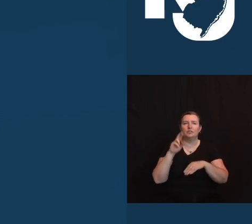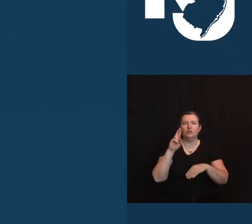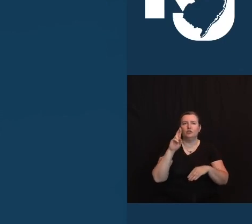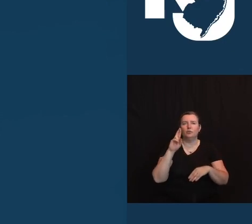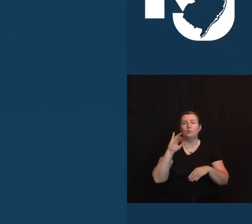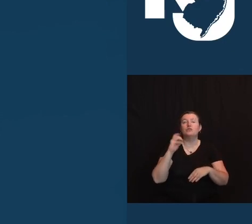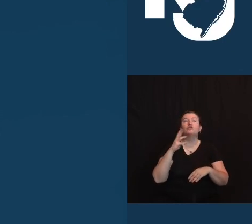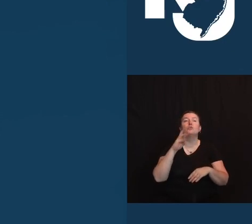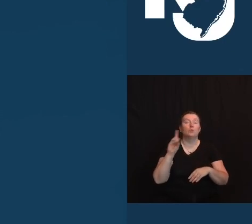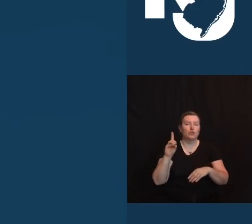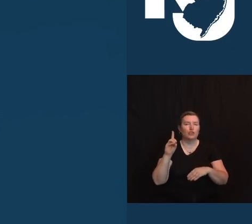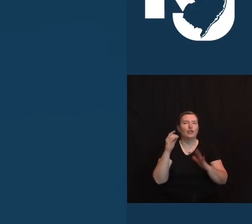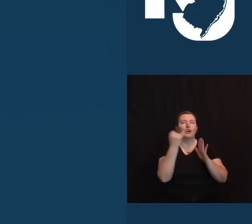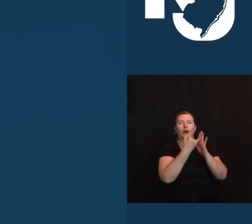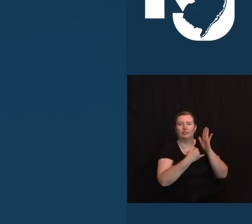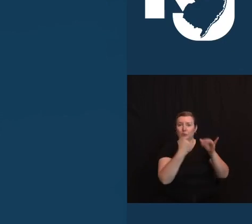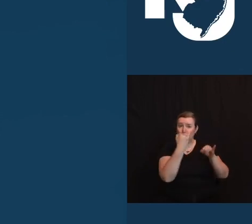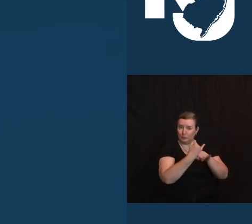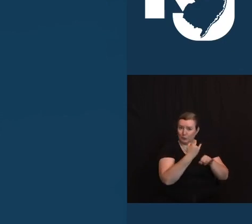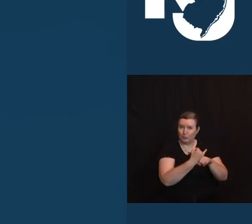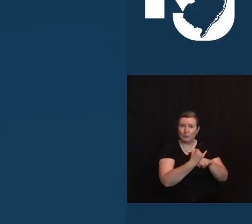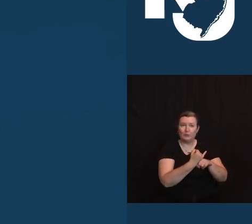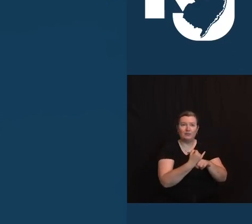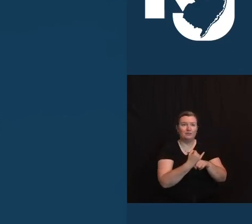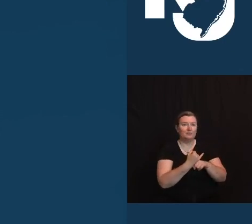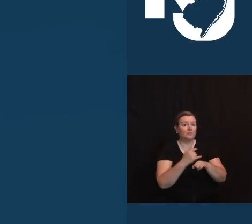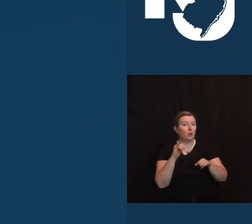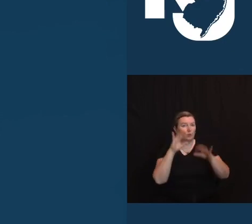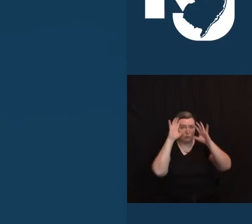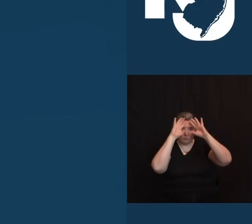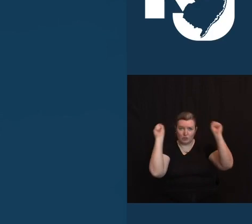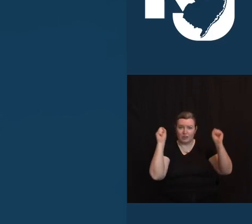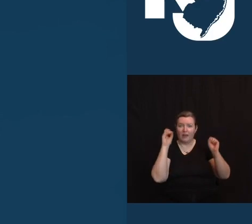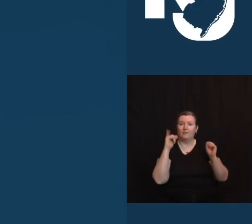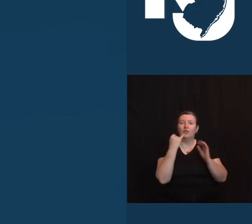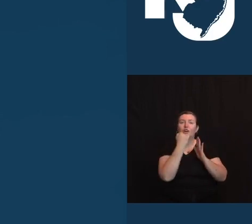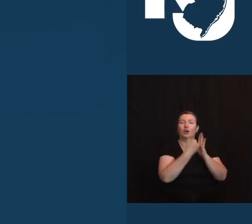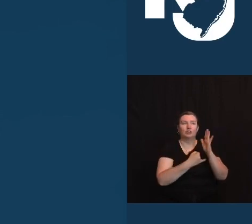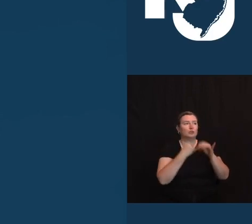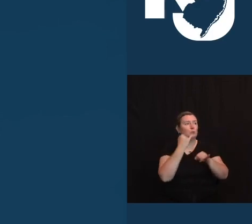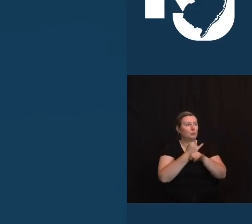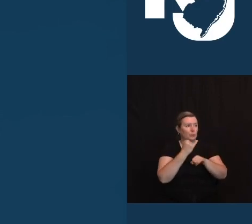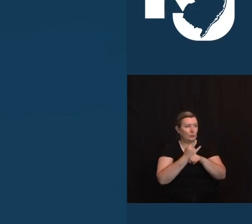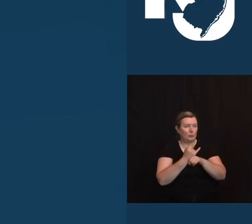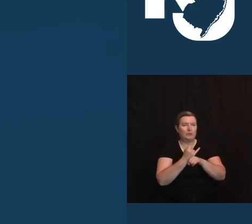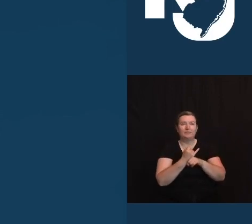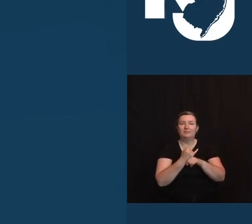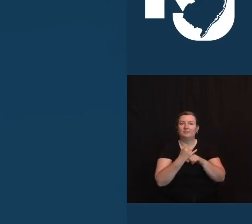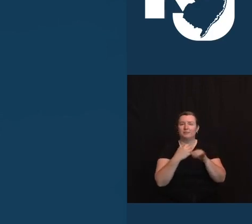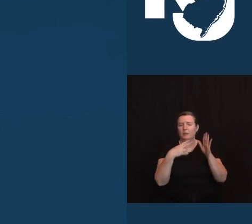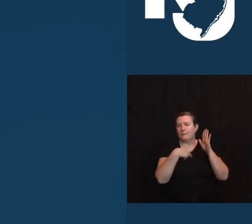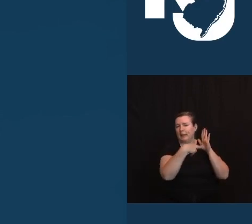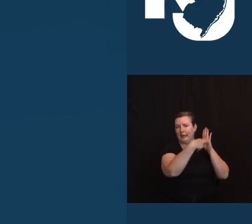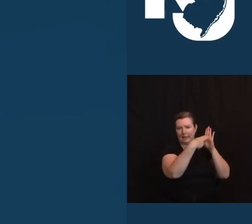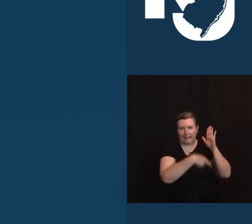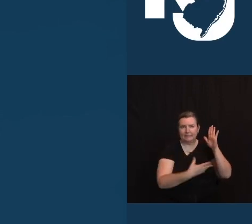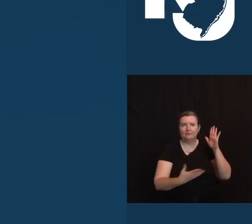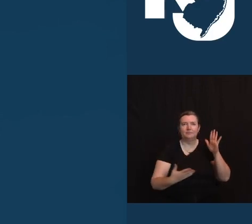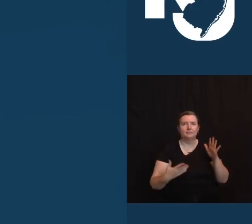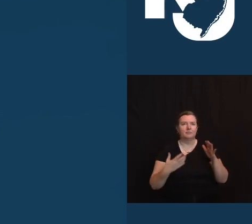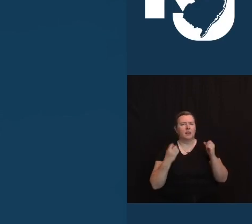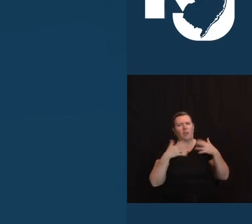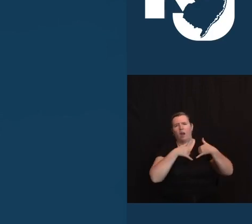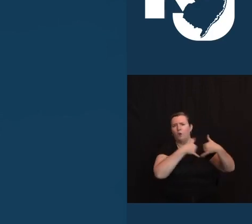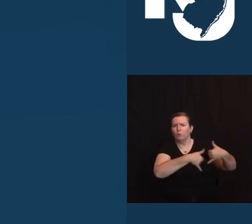president from 1962 to 1964. Painting was his first passion, and his work won awards, but inspiring